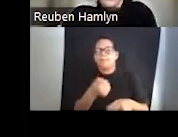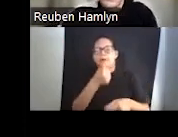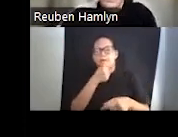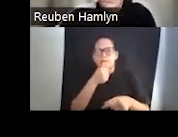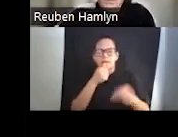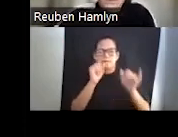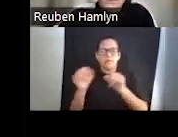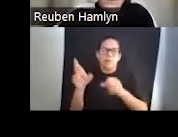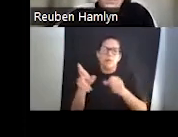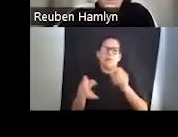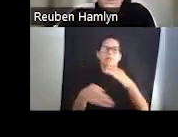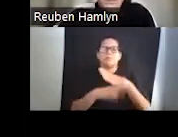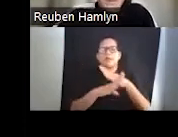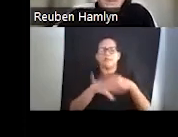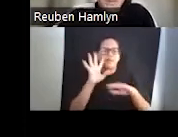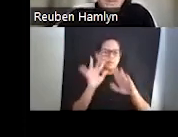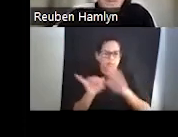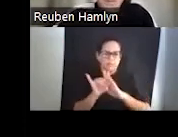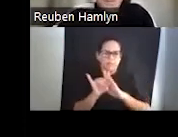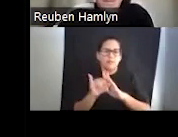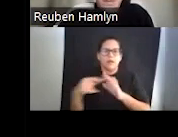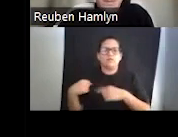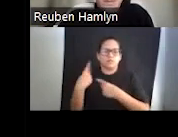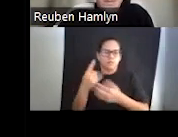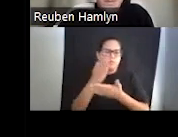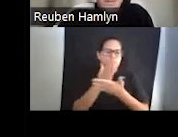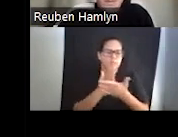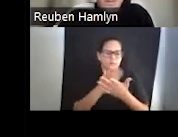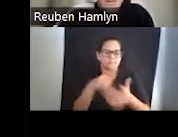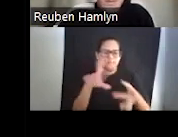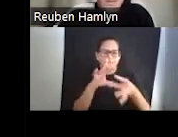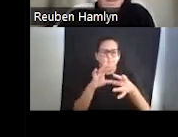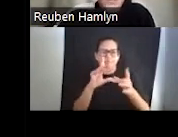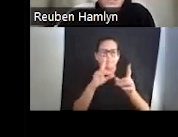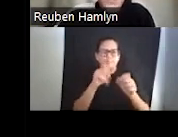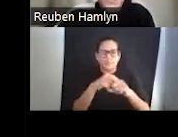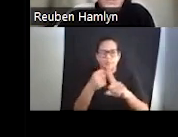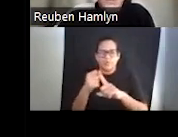or protect their identities as long as certain conditions are met.